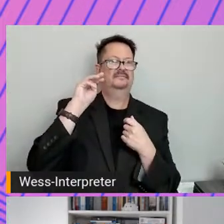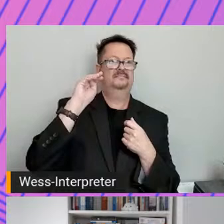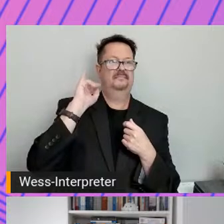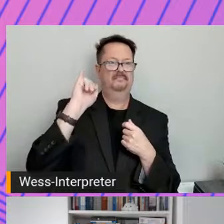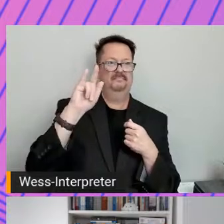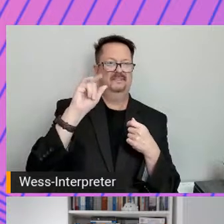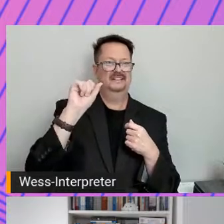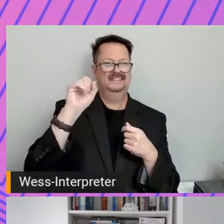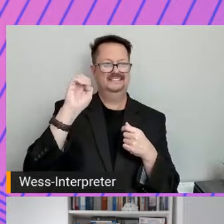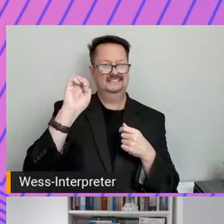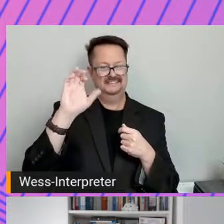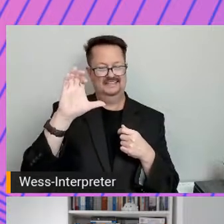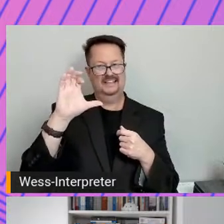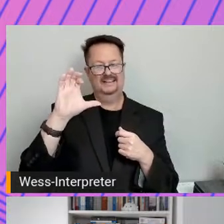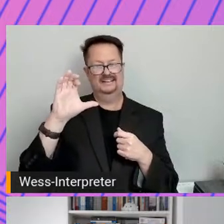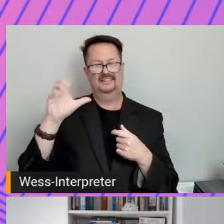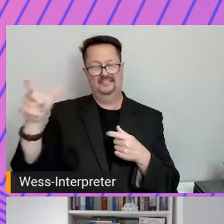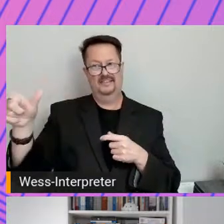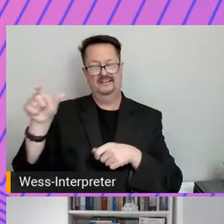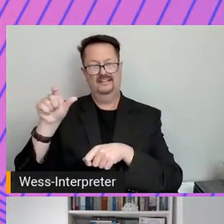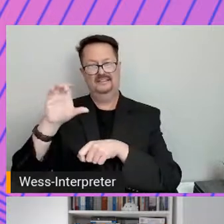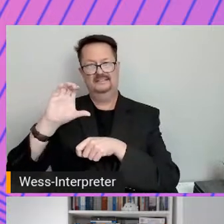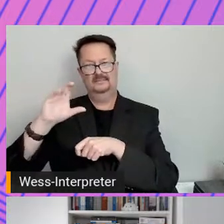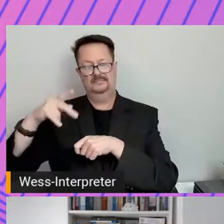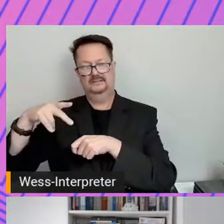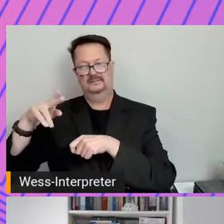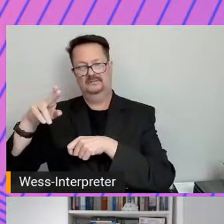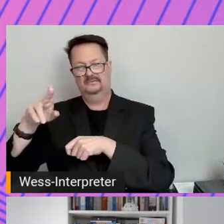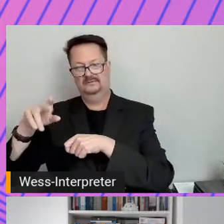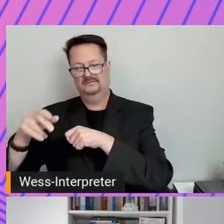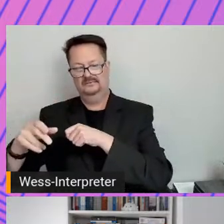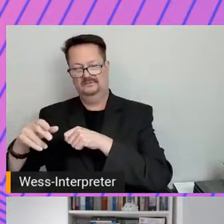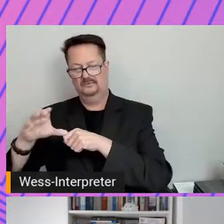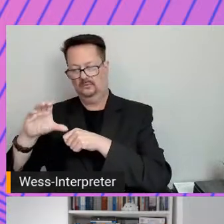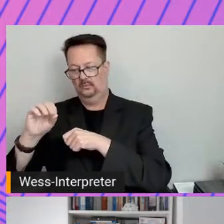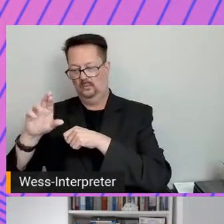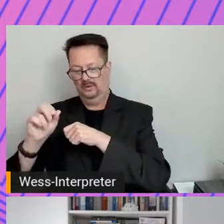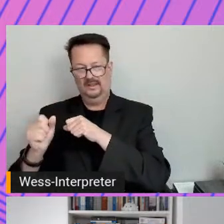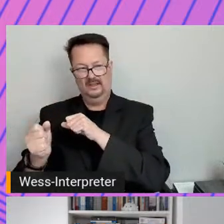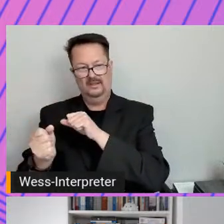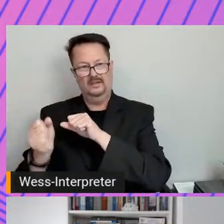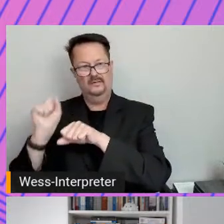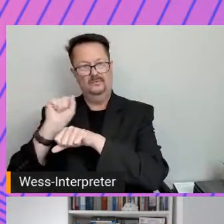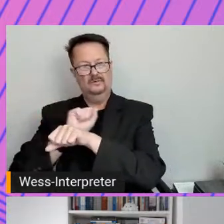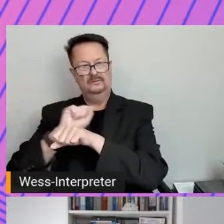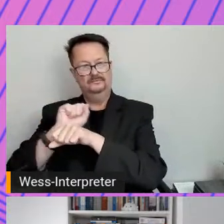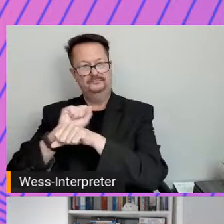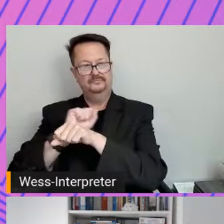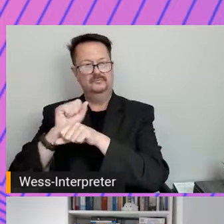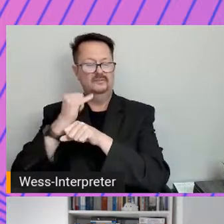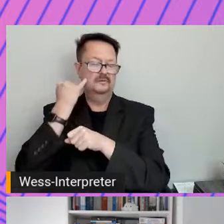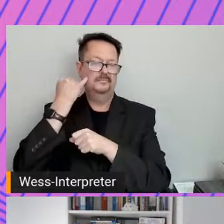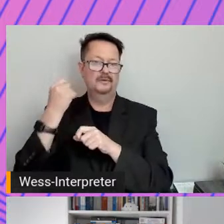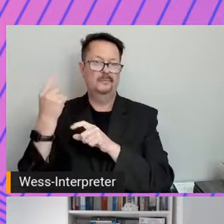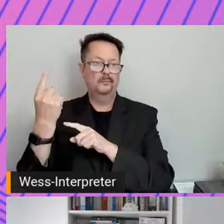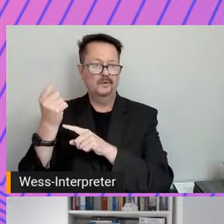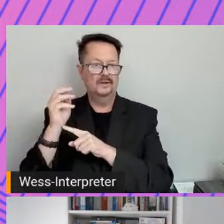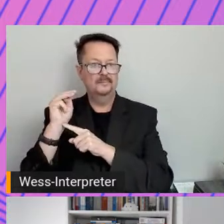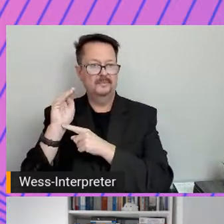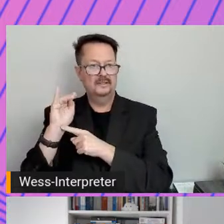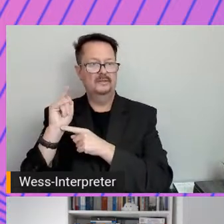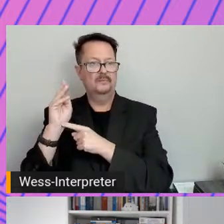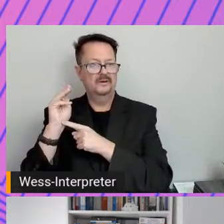second that the CPU core can do work. So if I have some small pieces of work that take 1 millisecond, 1 millisecond, and 8